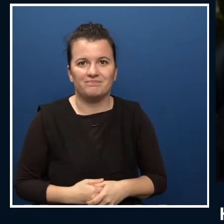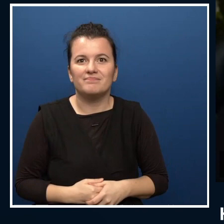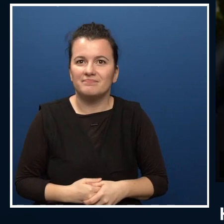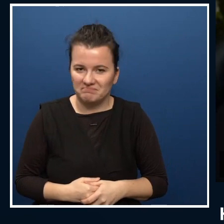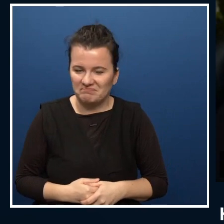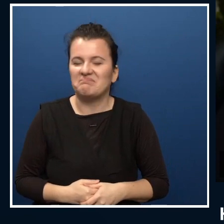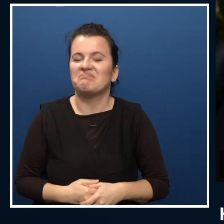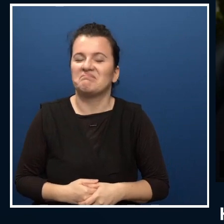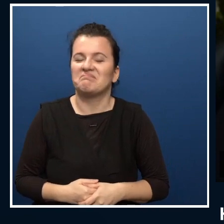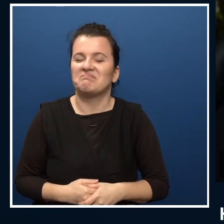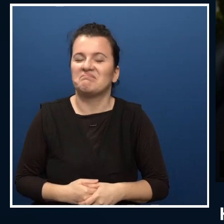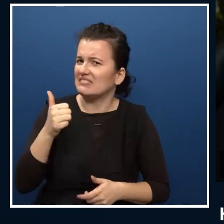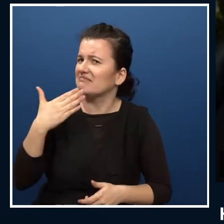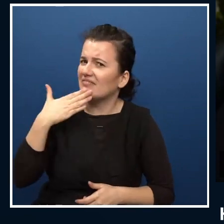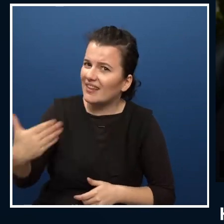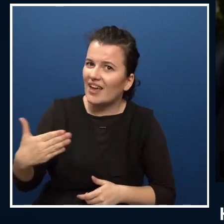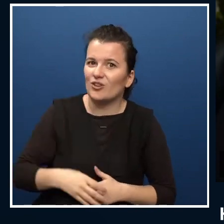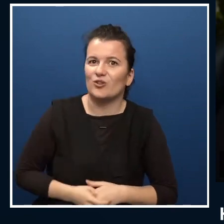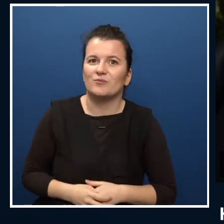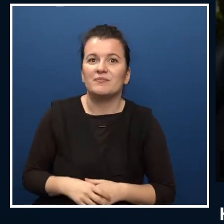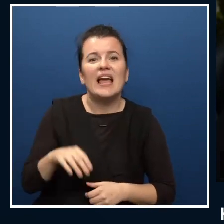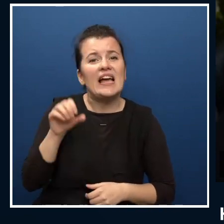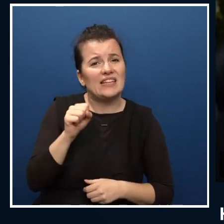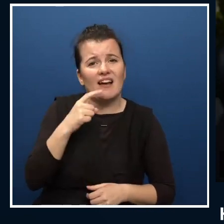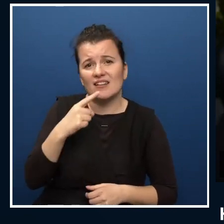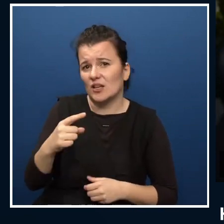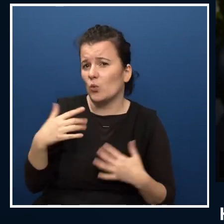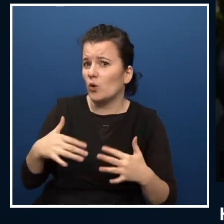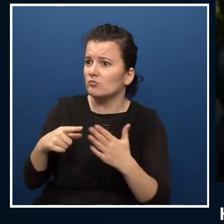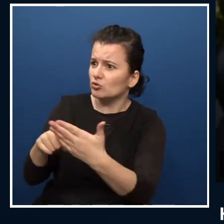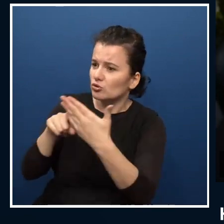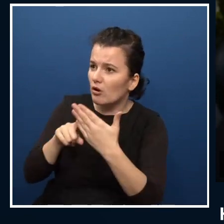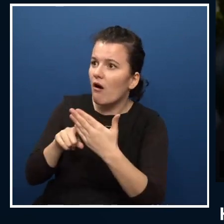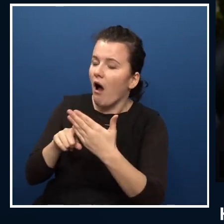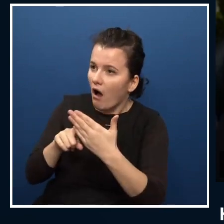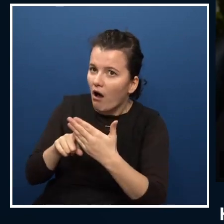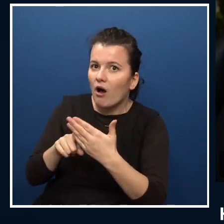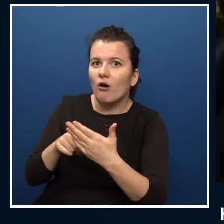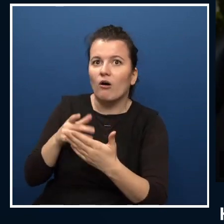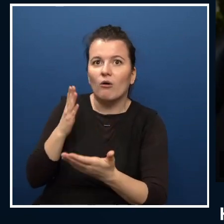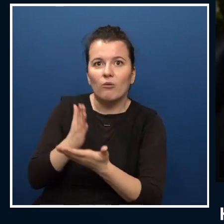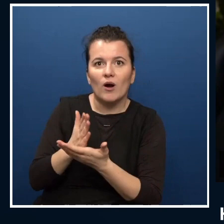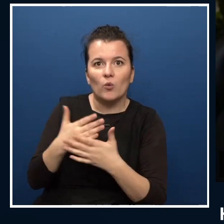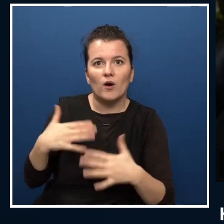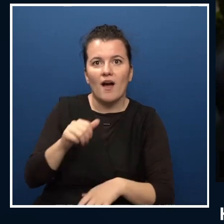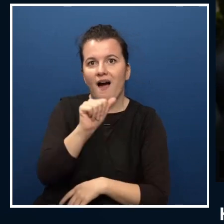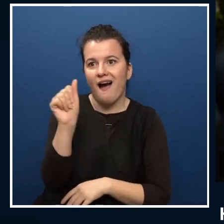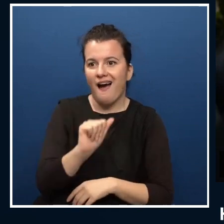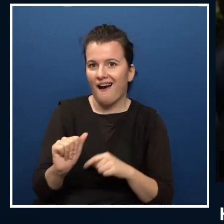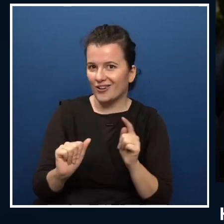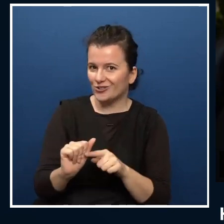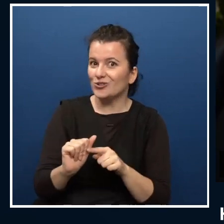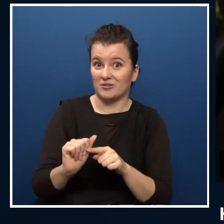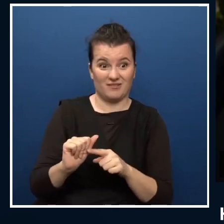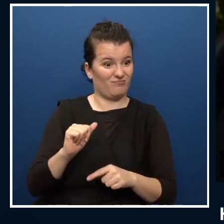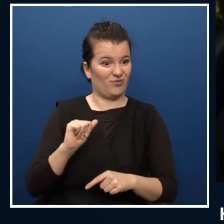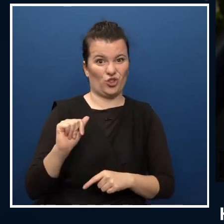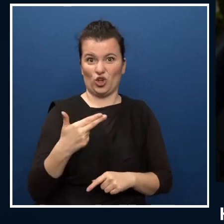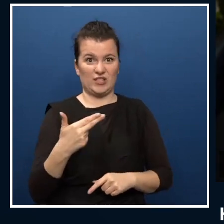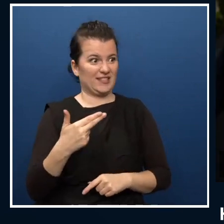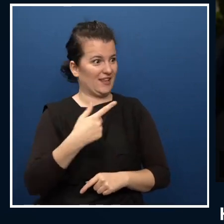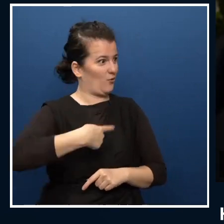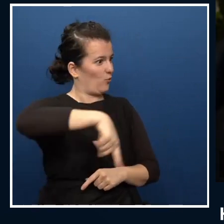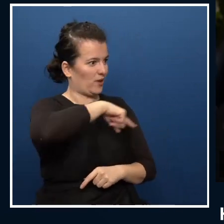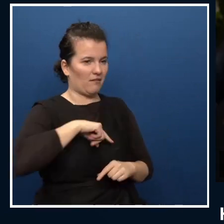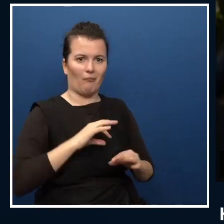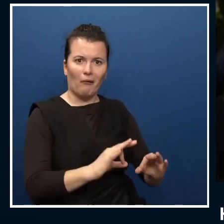you. Cool. You've shown us that we really have some great talent on the Azure Thursday, right? I am just happy to be one